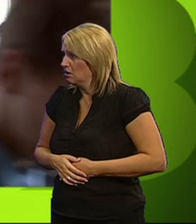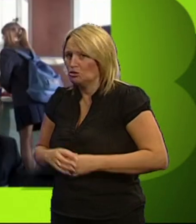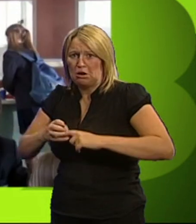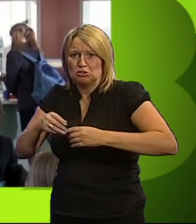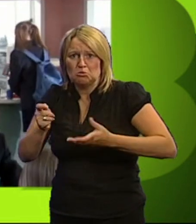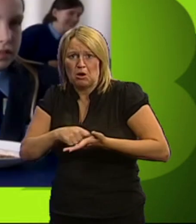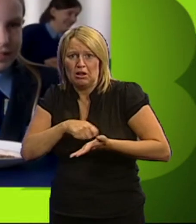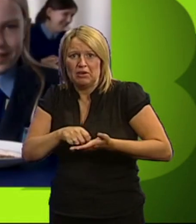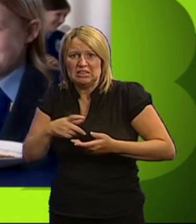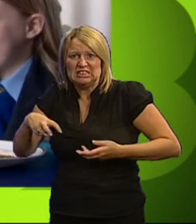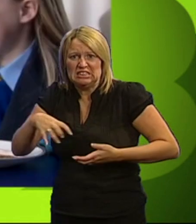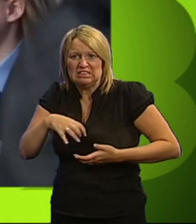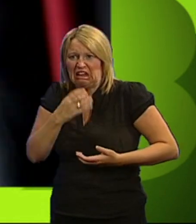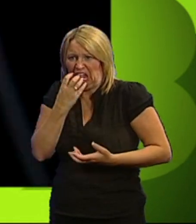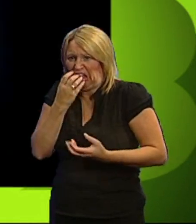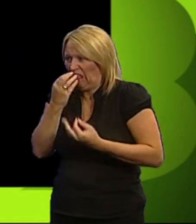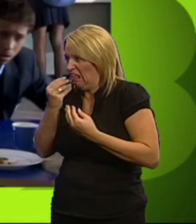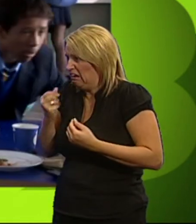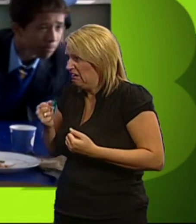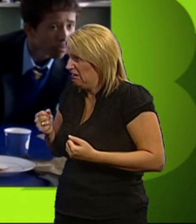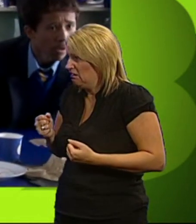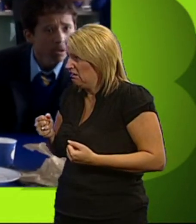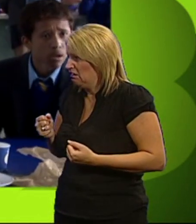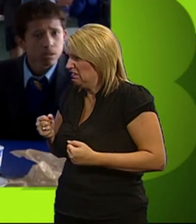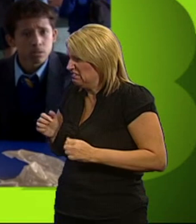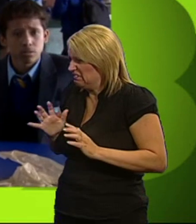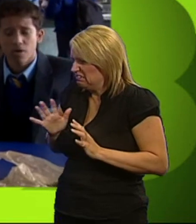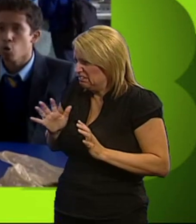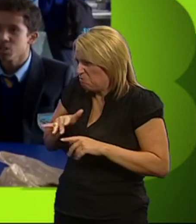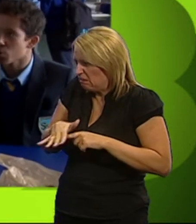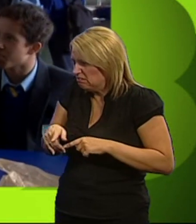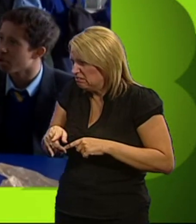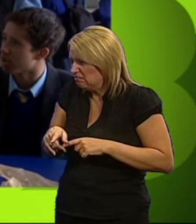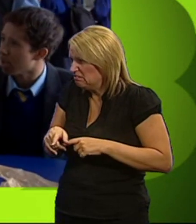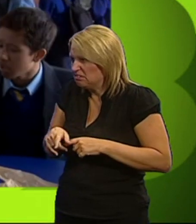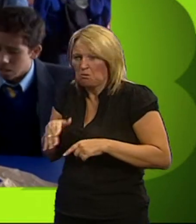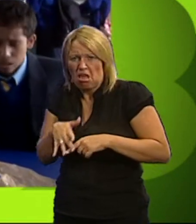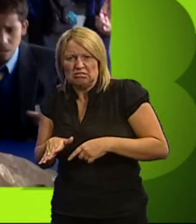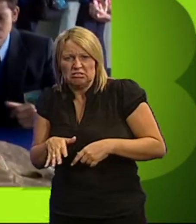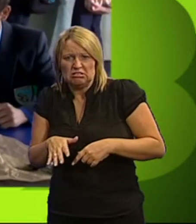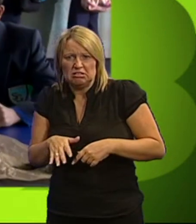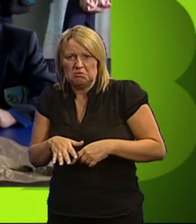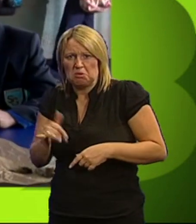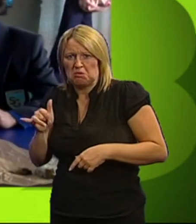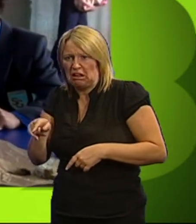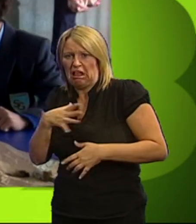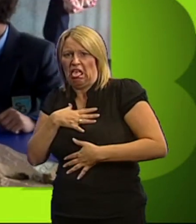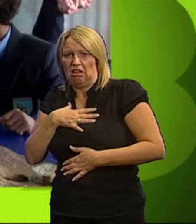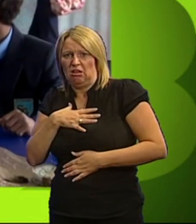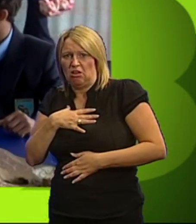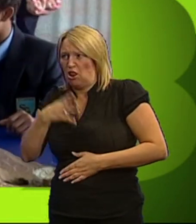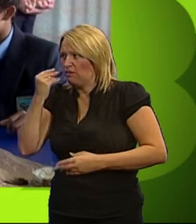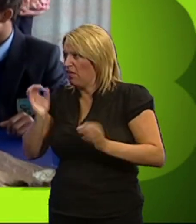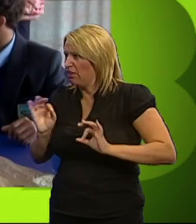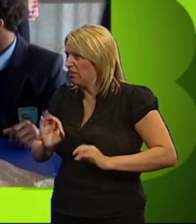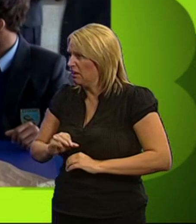half a beetle! Ugh. Come on, let's go. So it wasn't blood then? Of course it wasn't blood. Maybe you're just not cut out for this, Jono. I